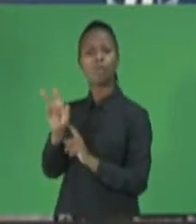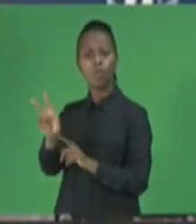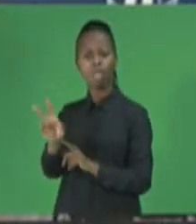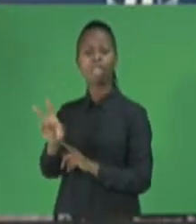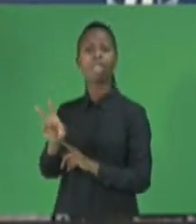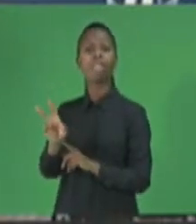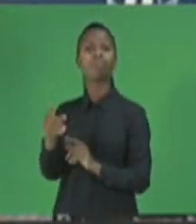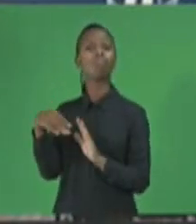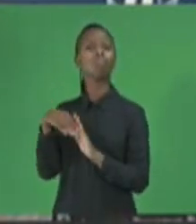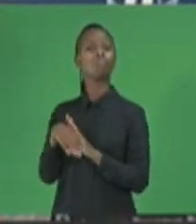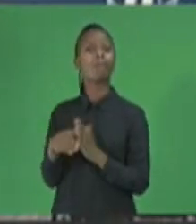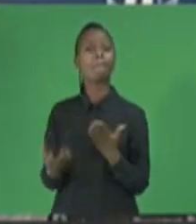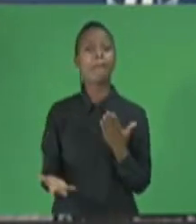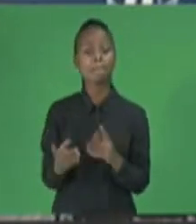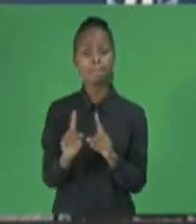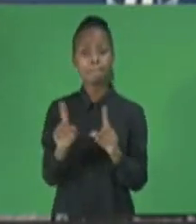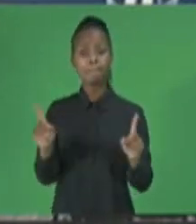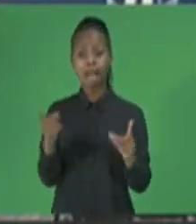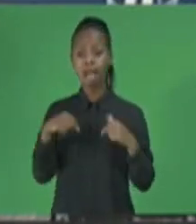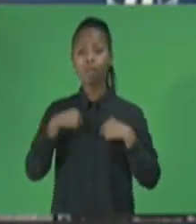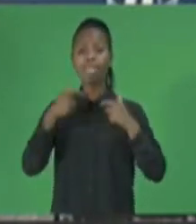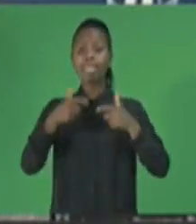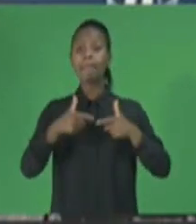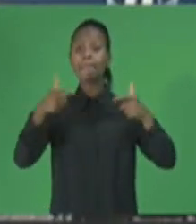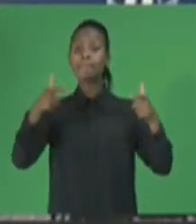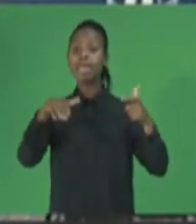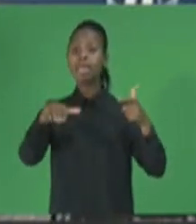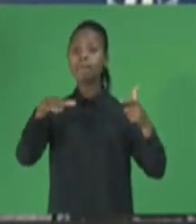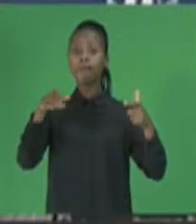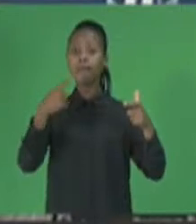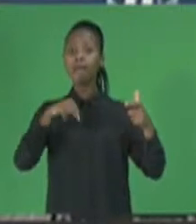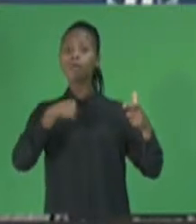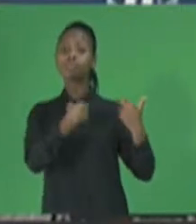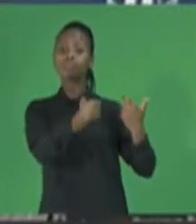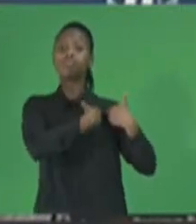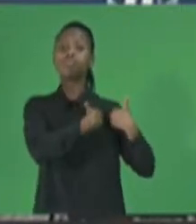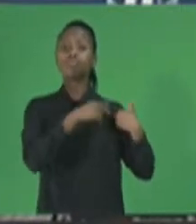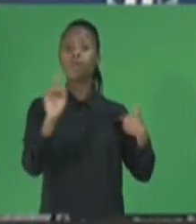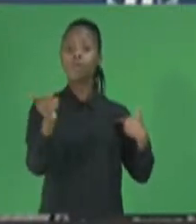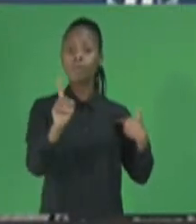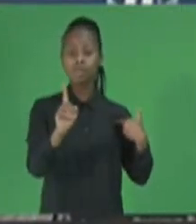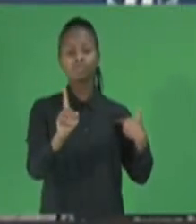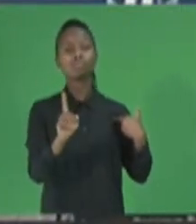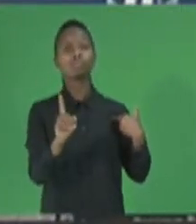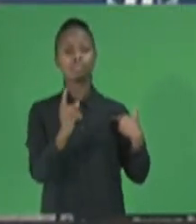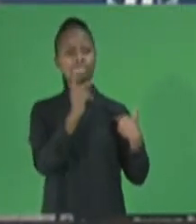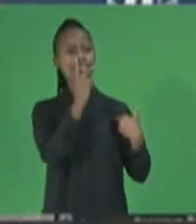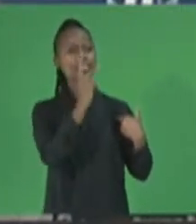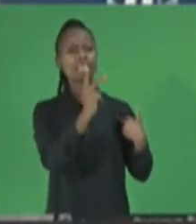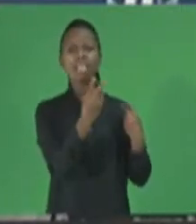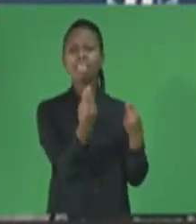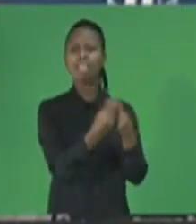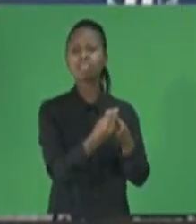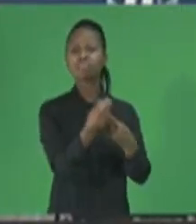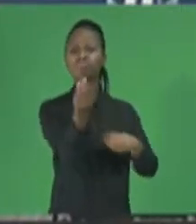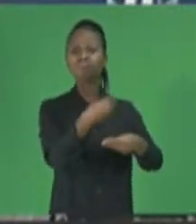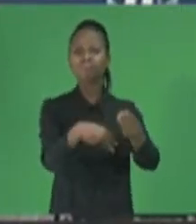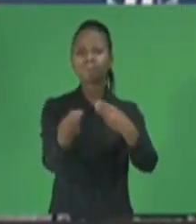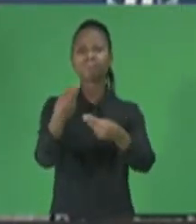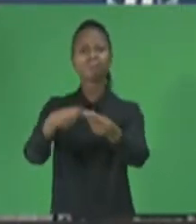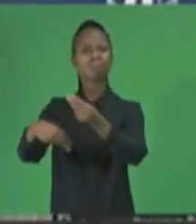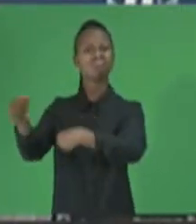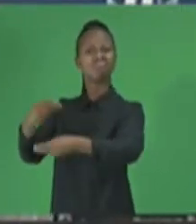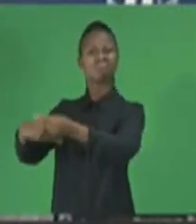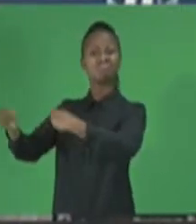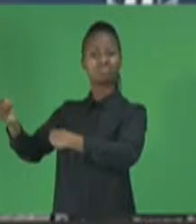a central bank would be to see whether those movements of those variables lead to